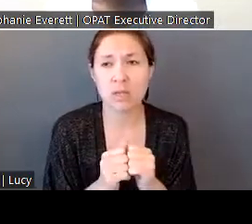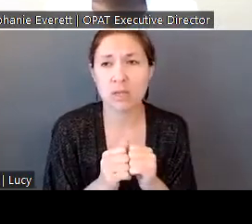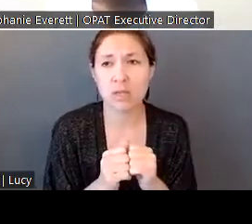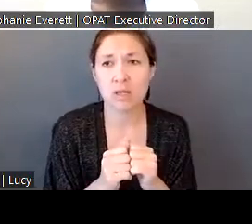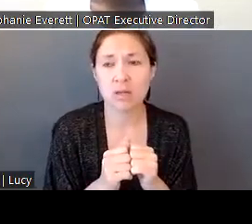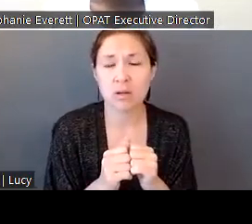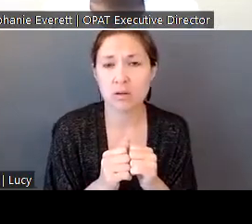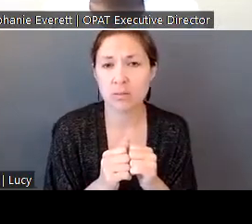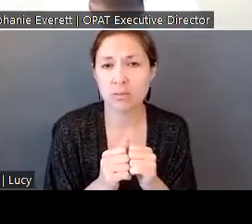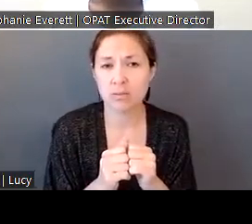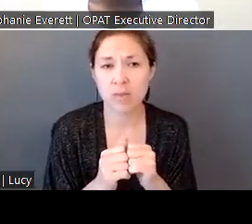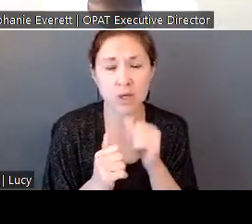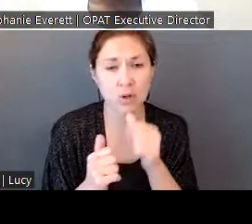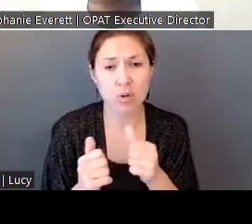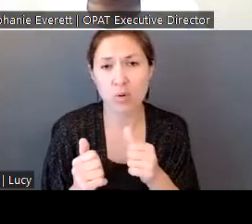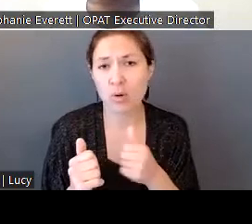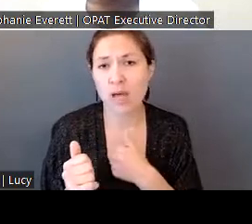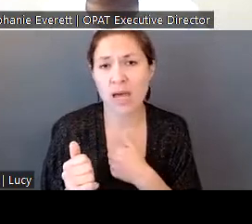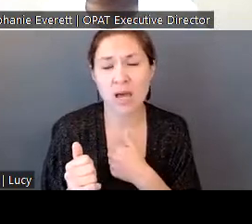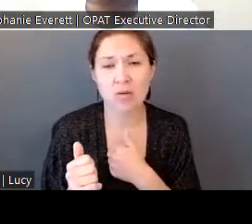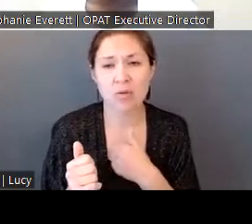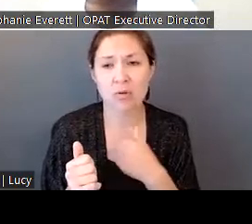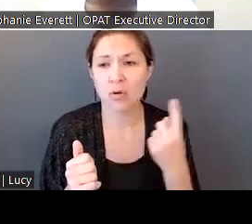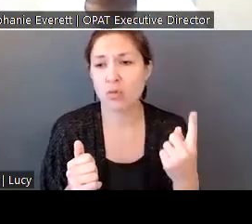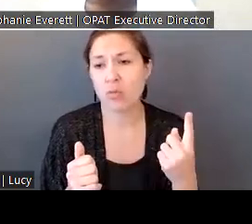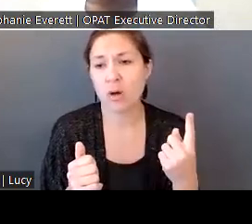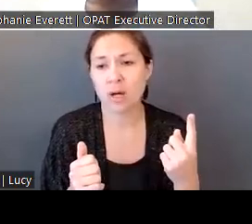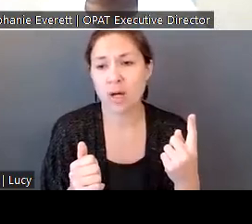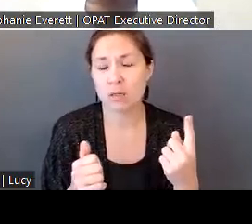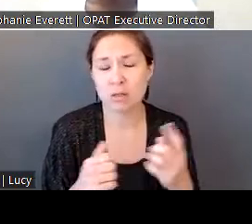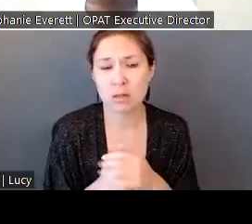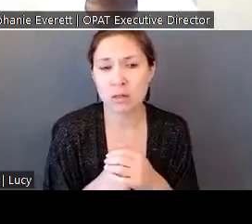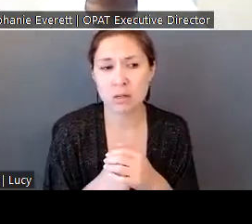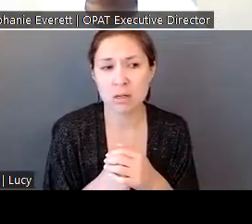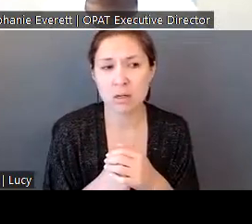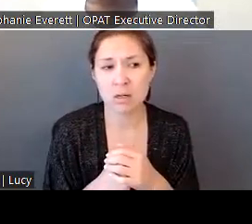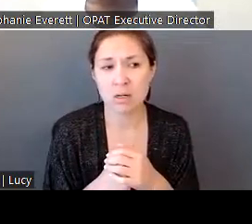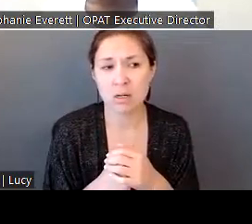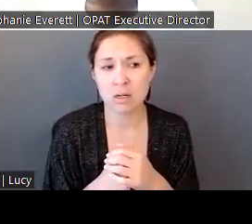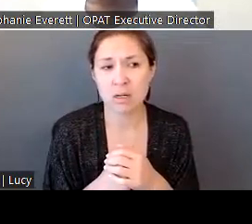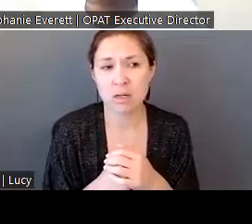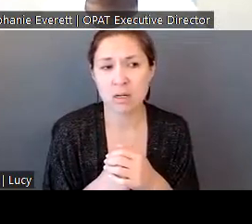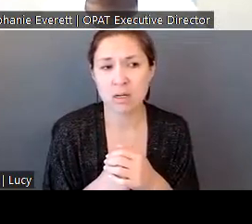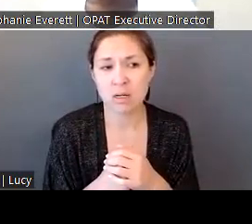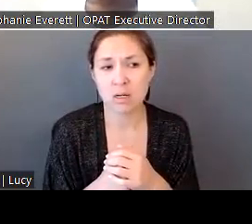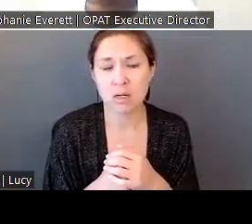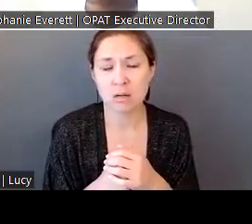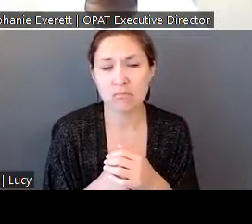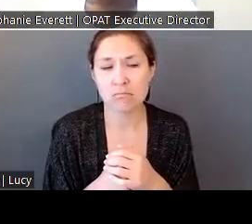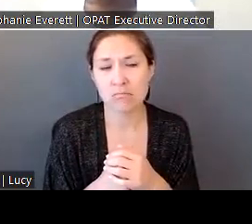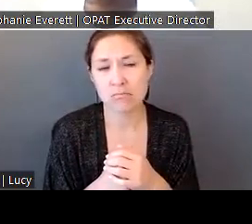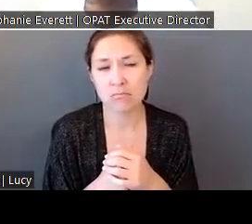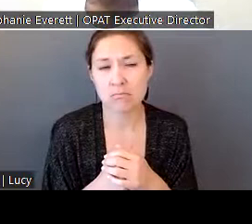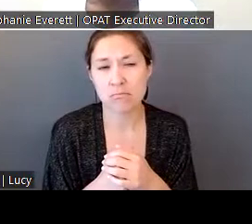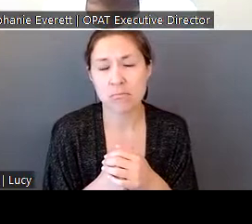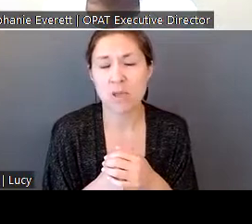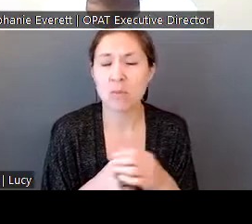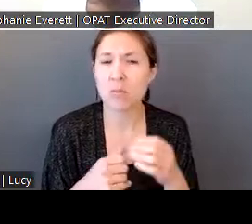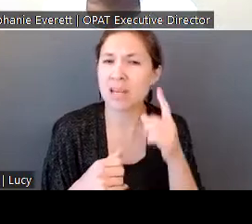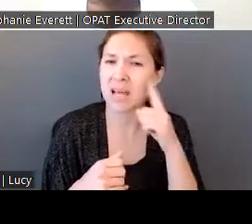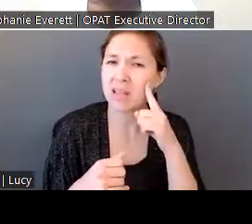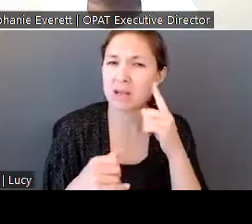without one, we can still resolve cases without that. I believe I am working